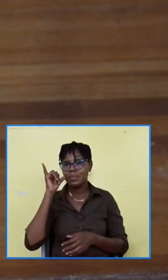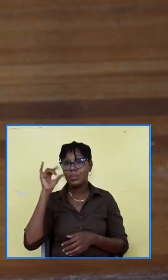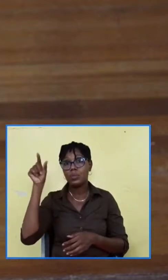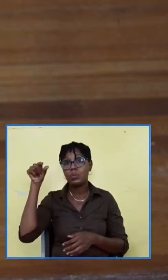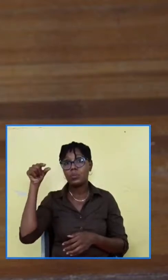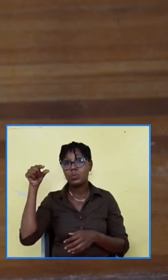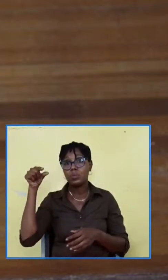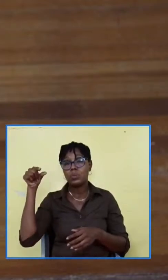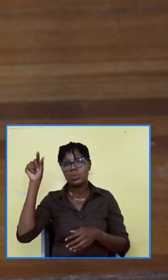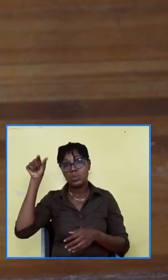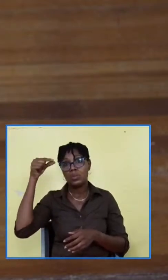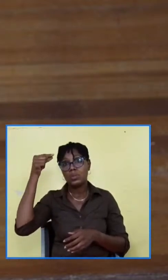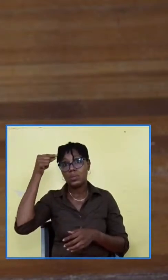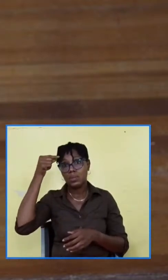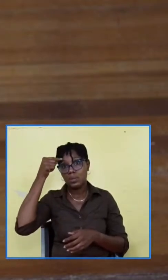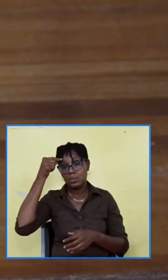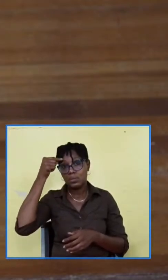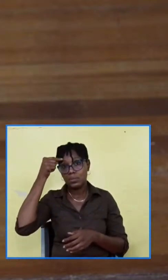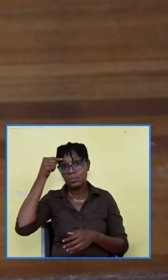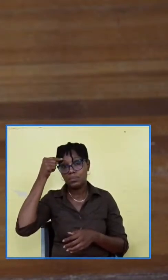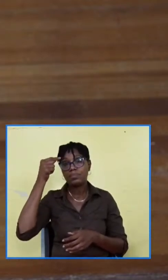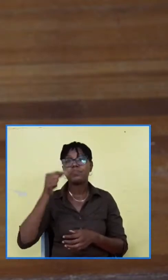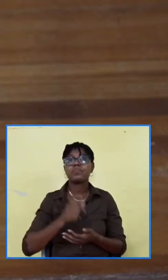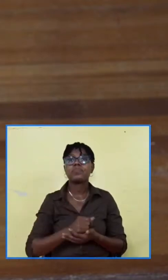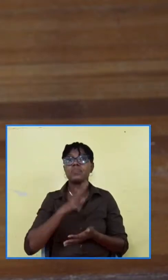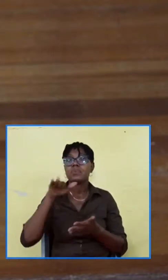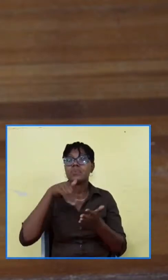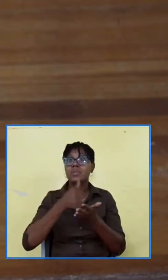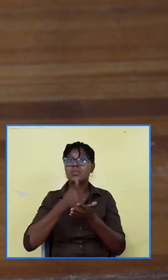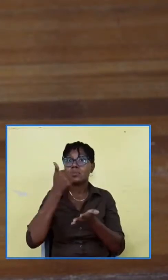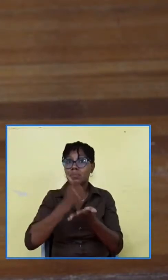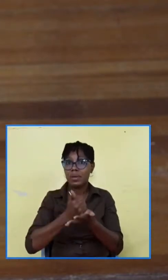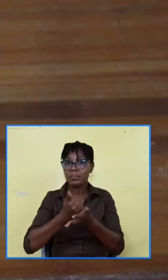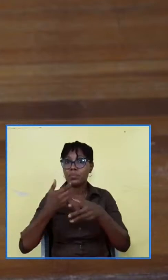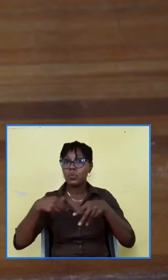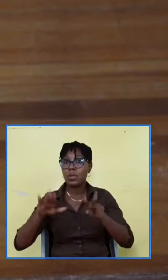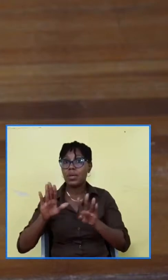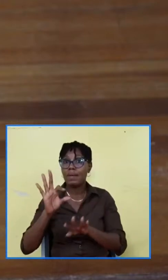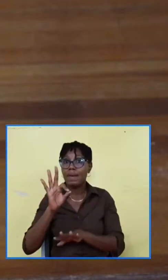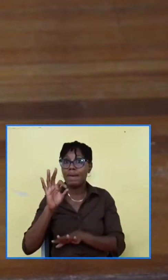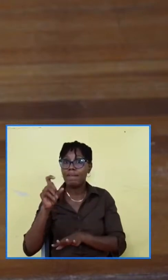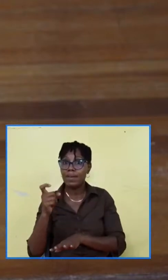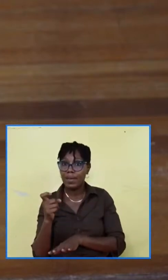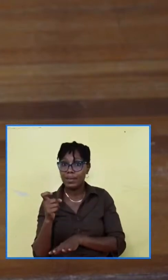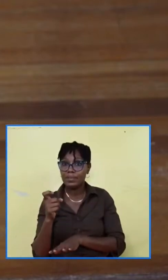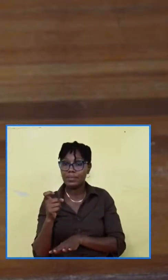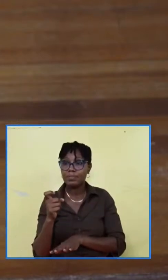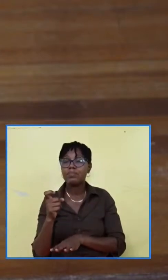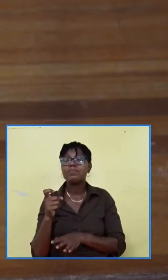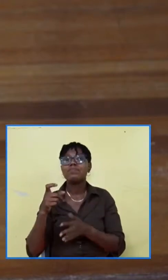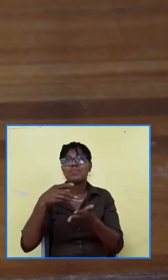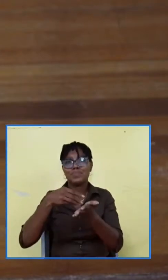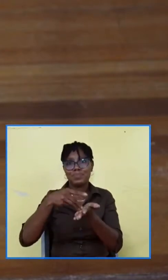willingness to allow FX, us to actually buy FX if